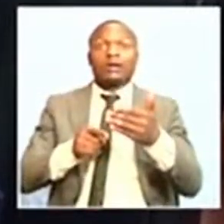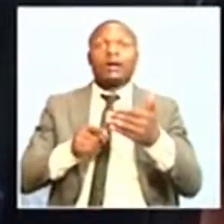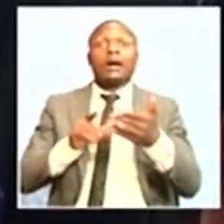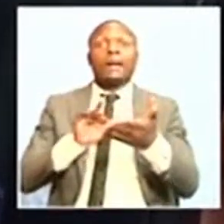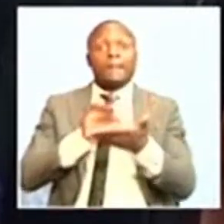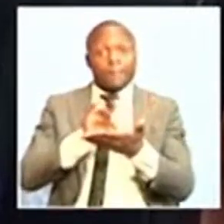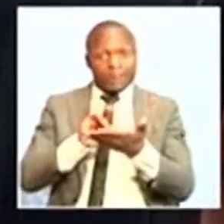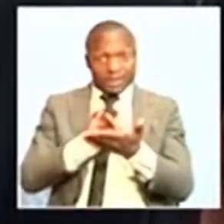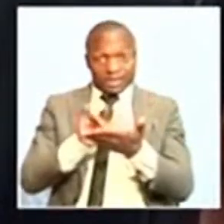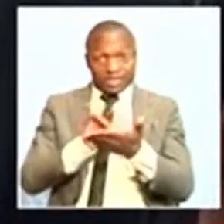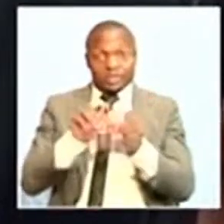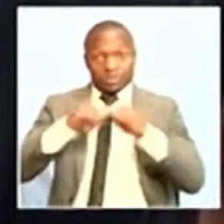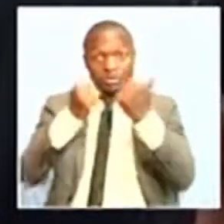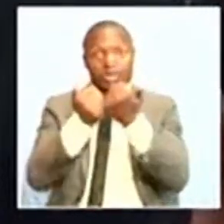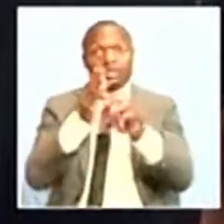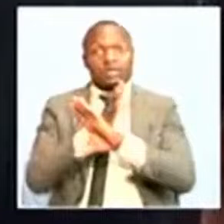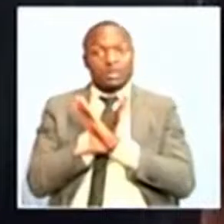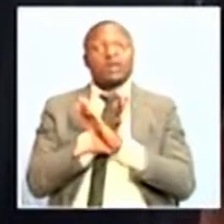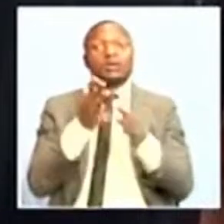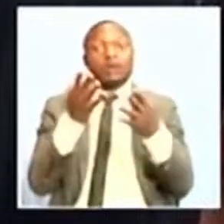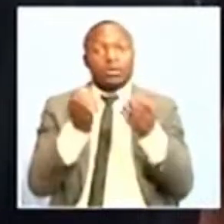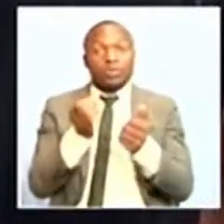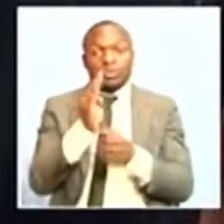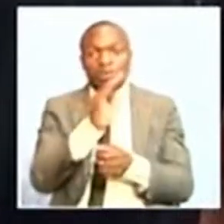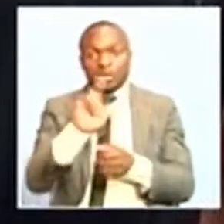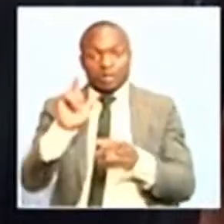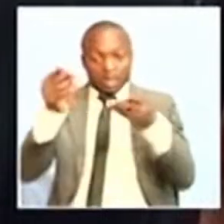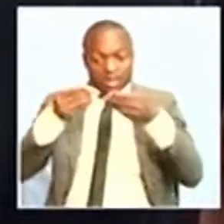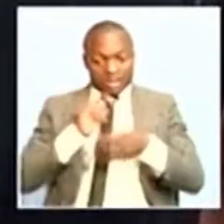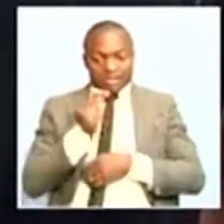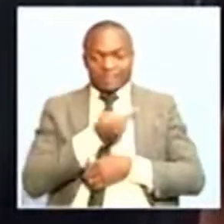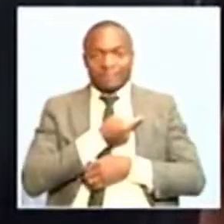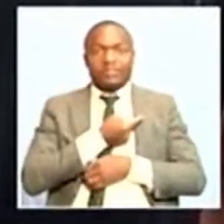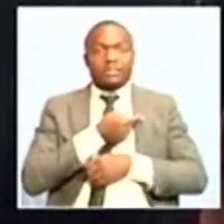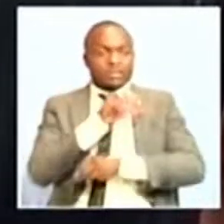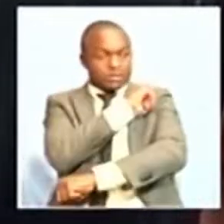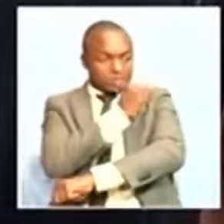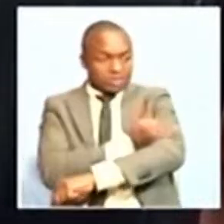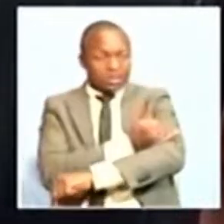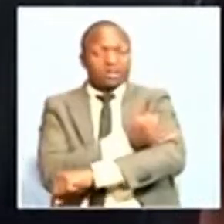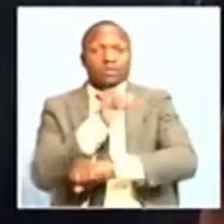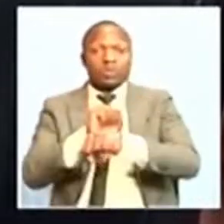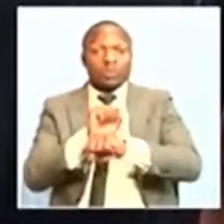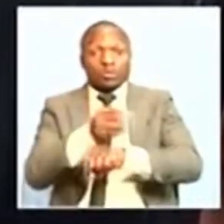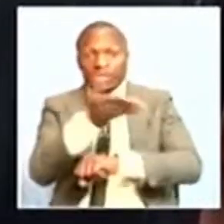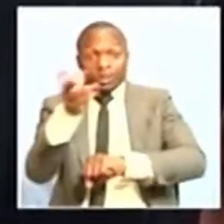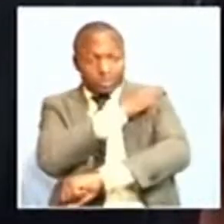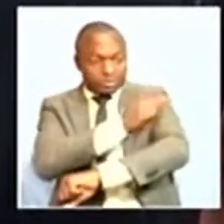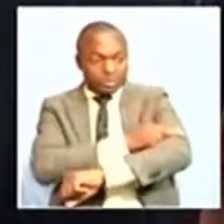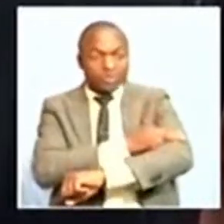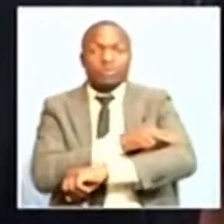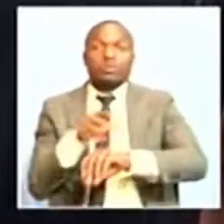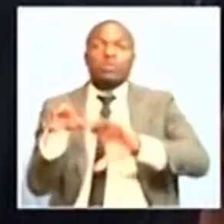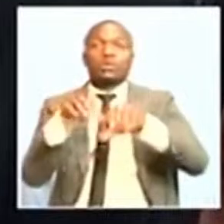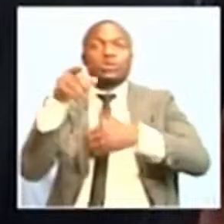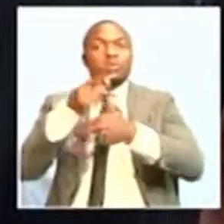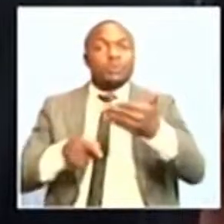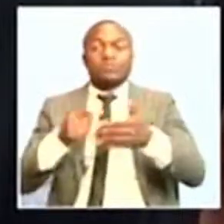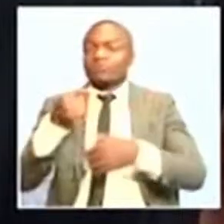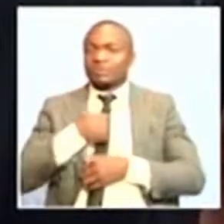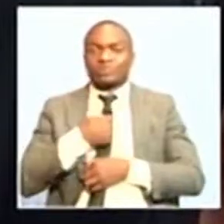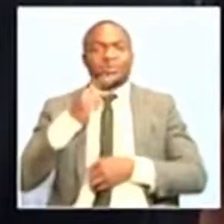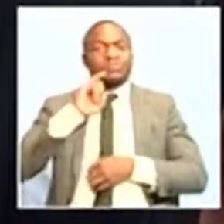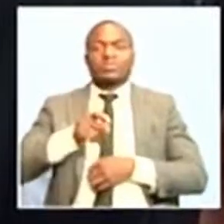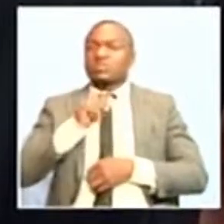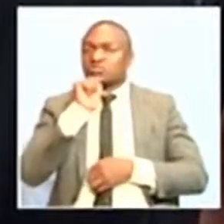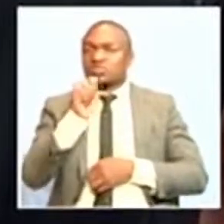parliament and say, you know what, we want also a bill that gives us immunity as we work in these hospitals? What are we going to do? So for me, Chair, we should